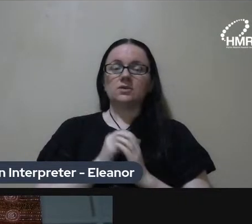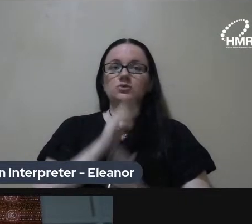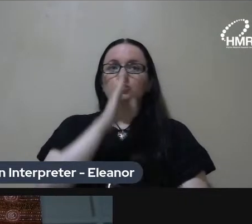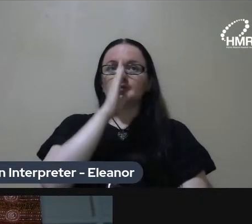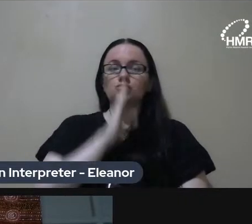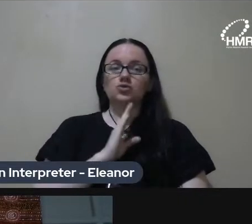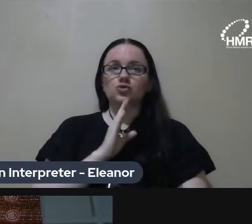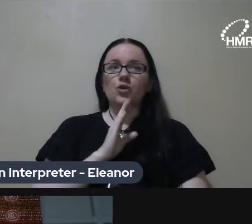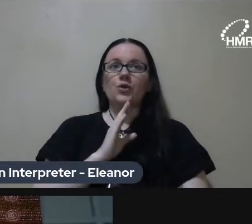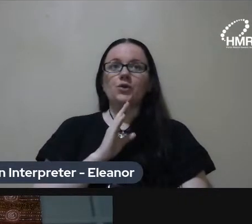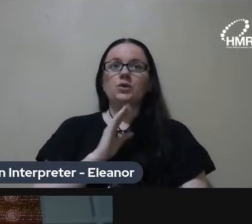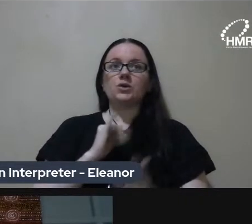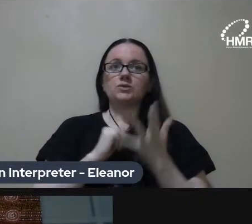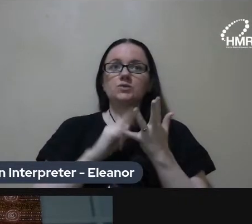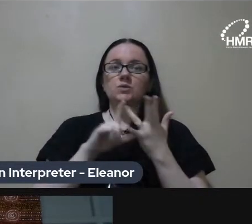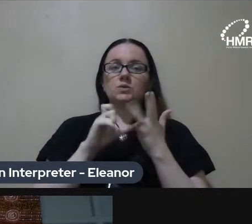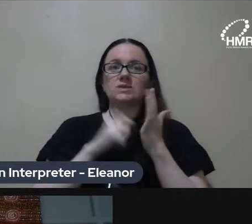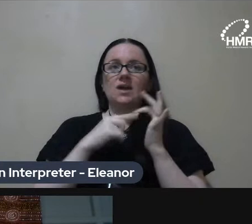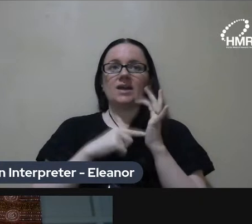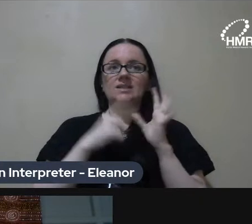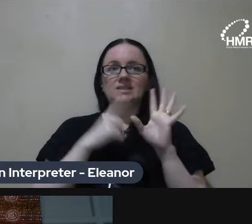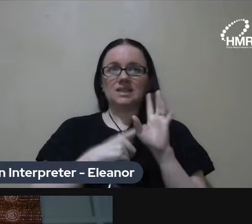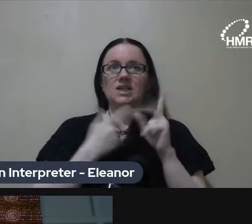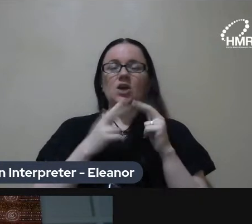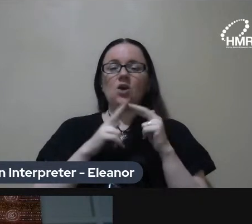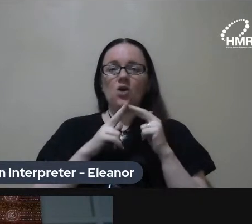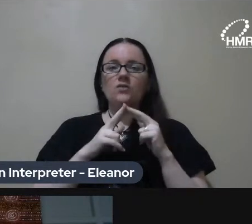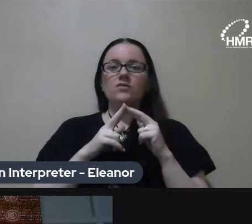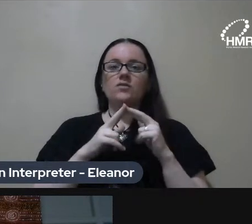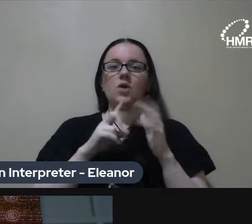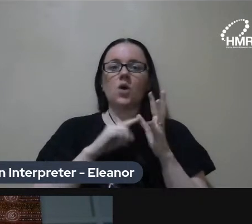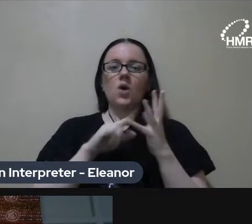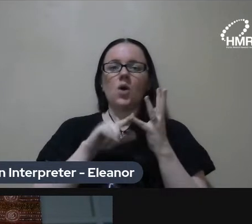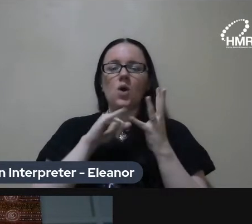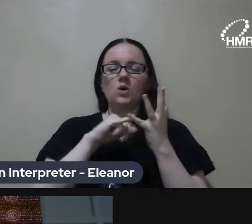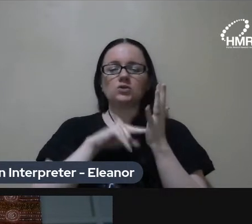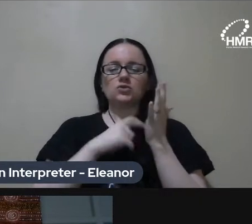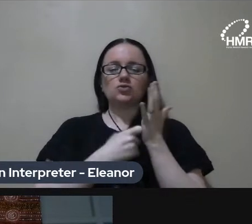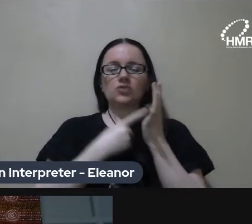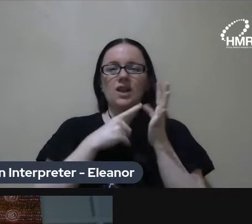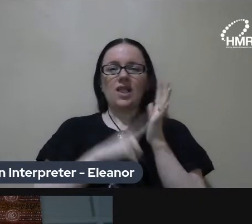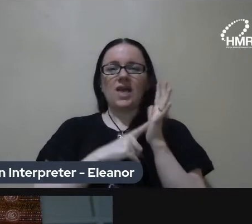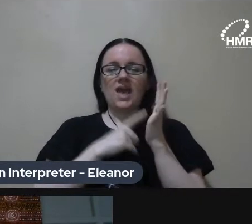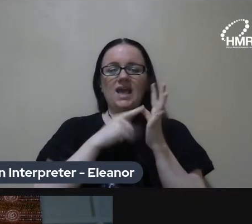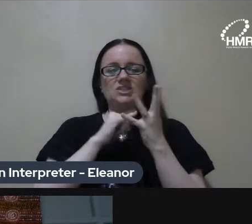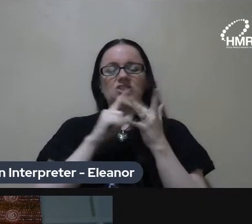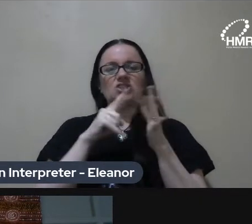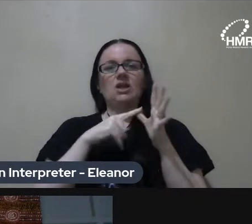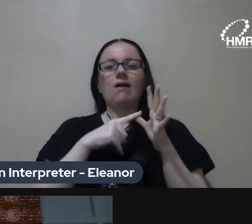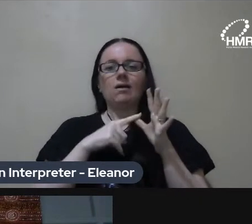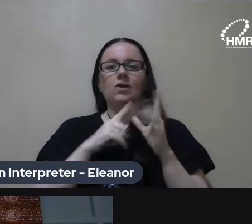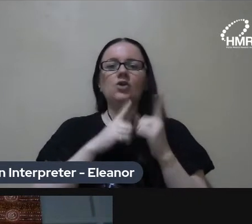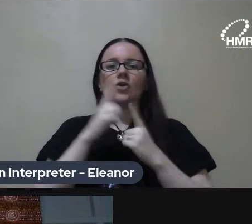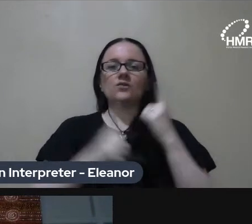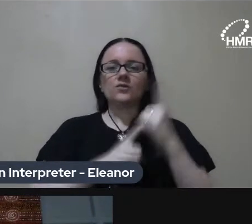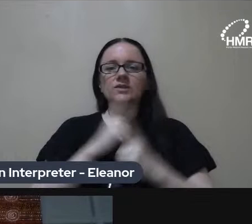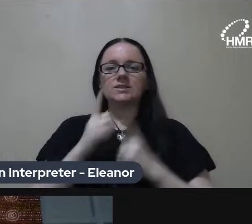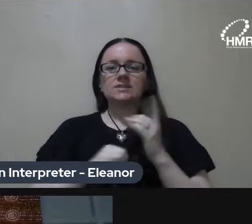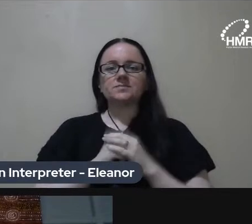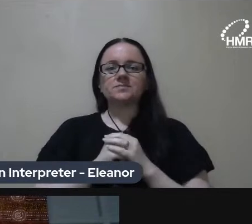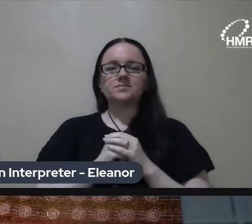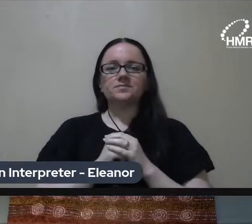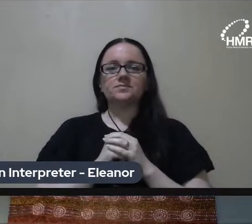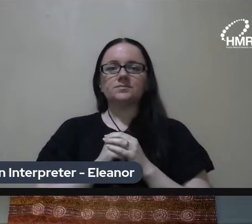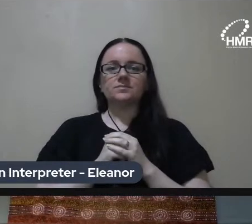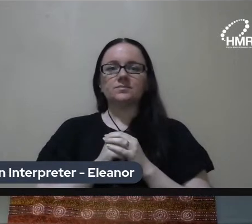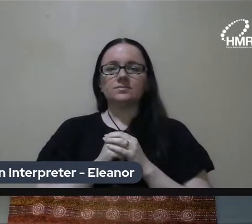of Australasia conference. International people do come, but it's largely an Australasian conference. It was called I Rebound After